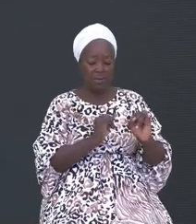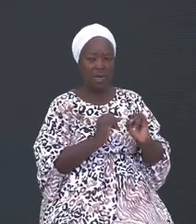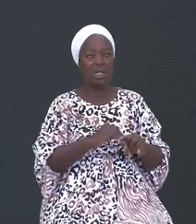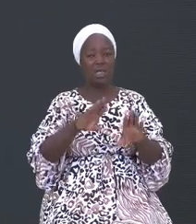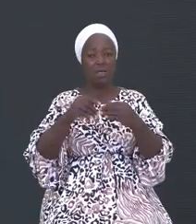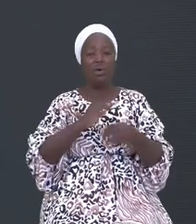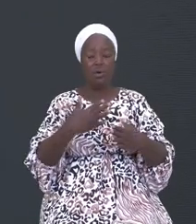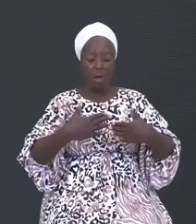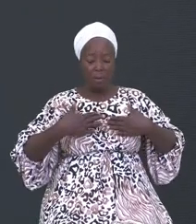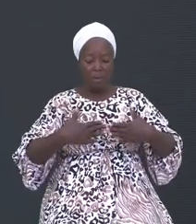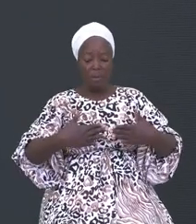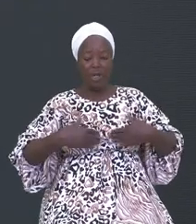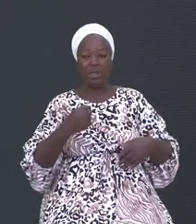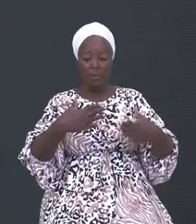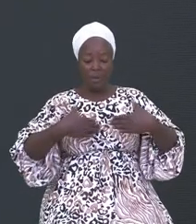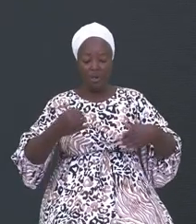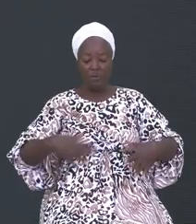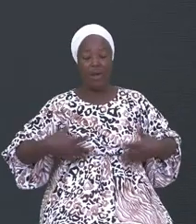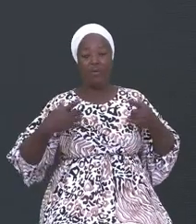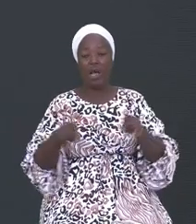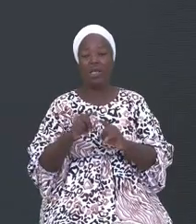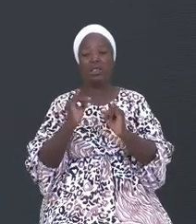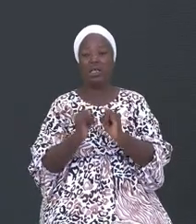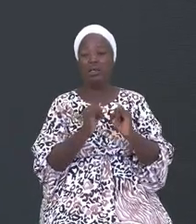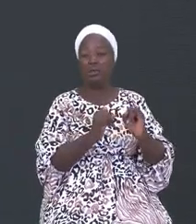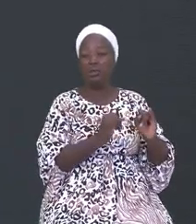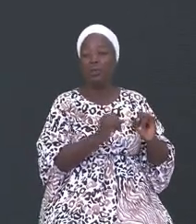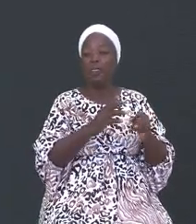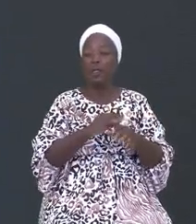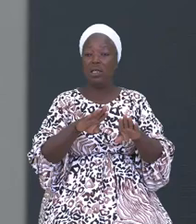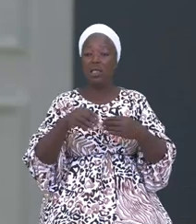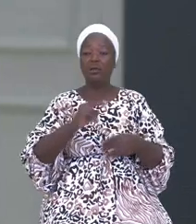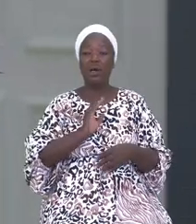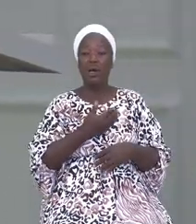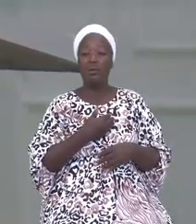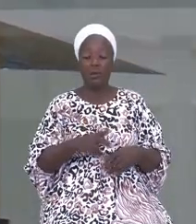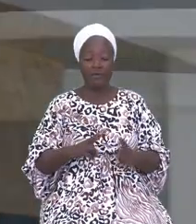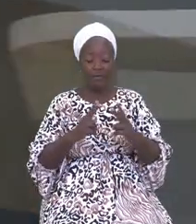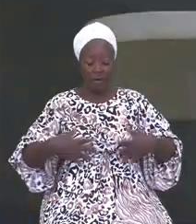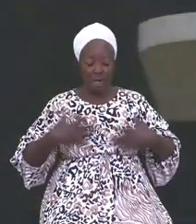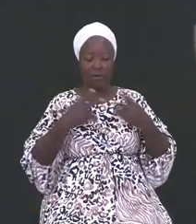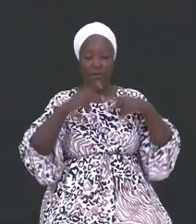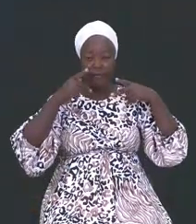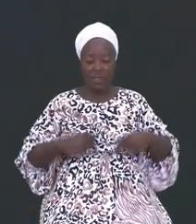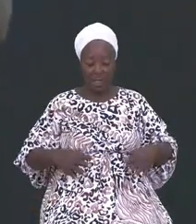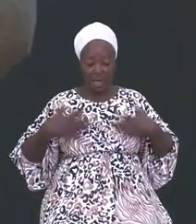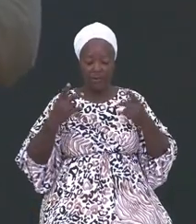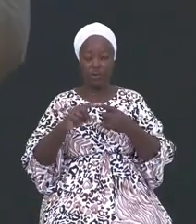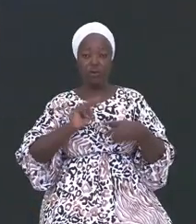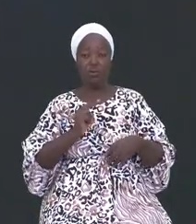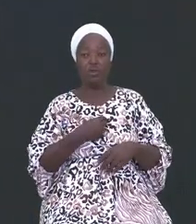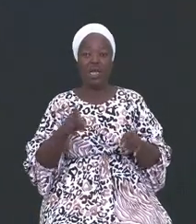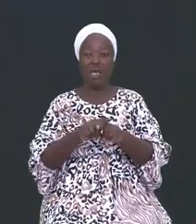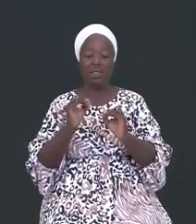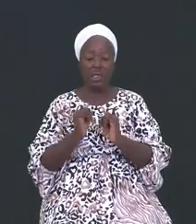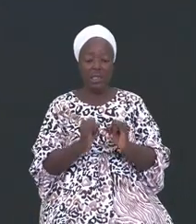as individuals. He gives our very life, the physical life, to us as individuals. He